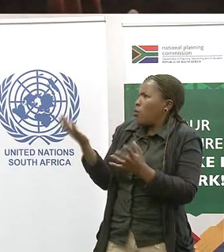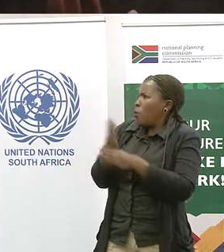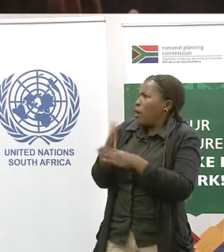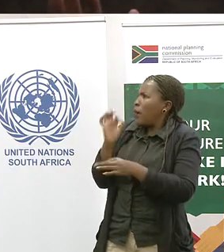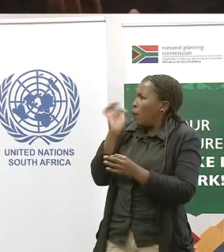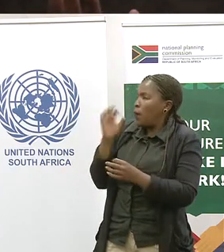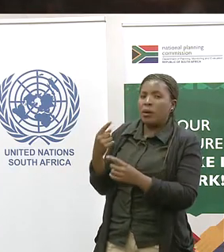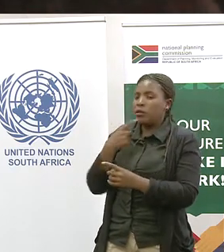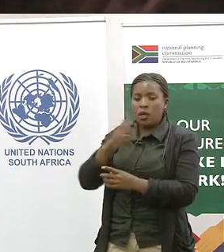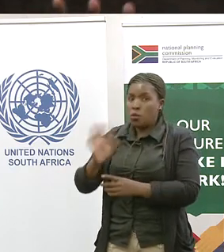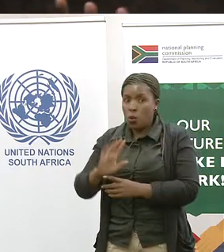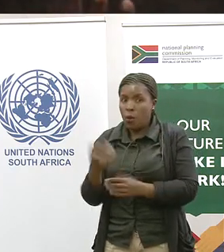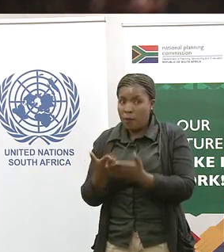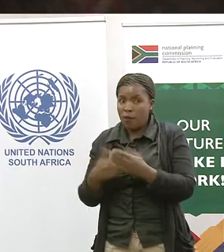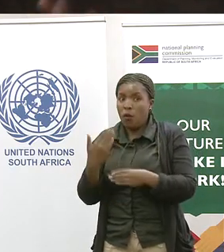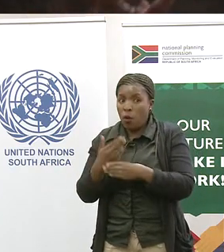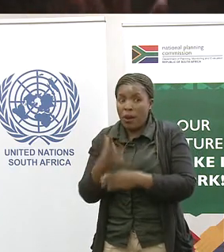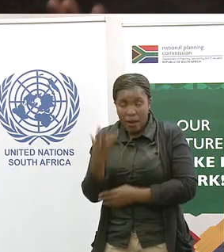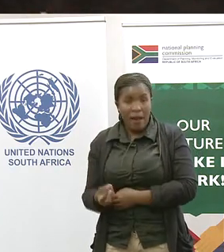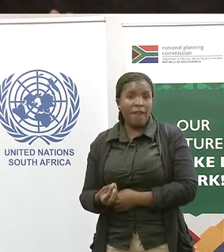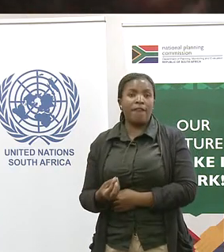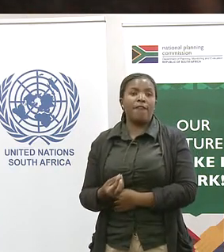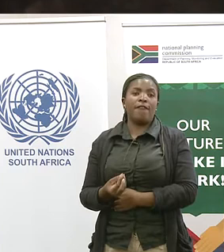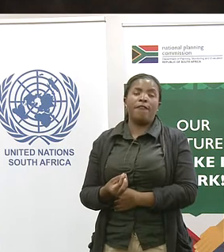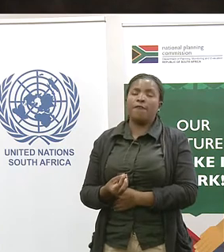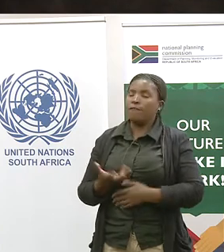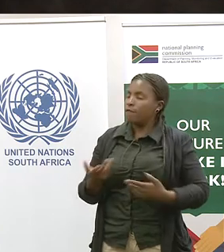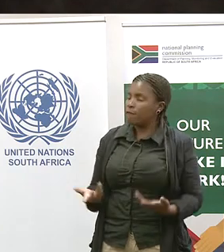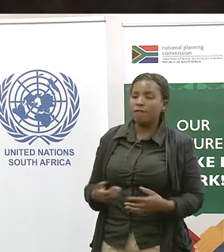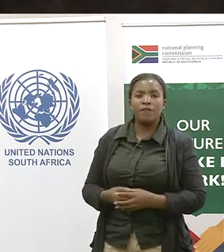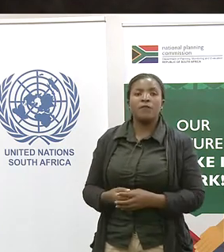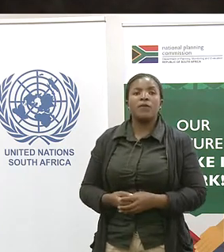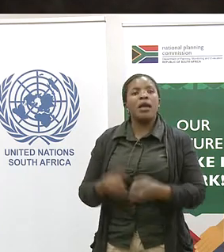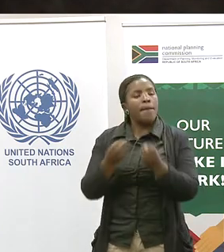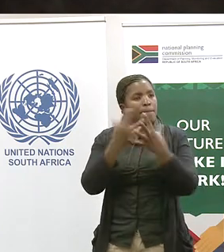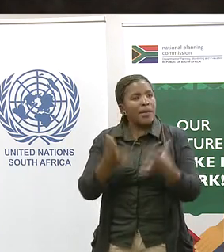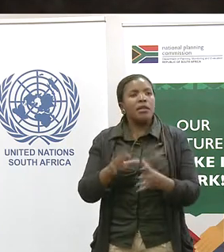learnership. They are overqualified with 4 certificates. They can't get a work.